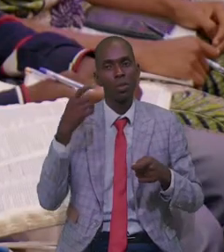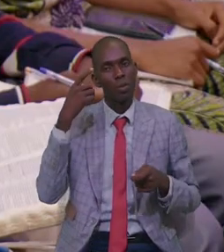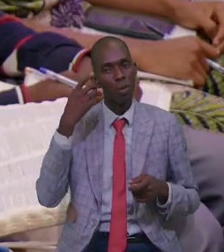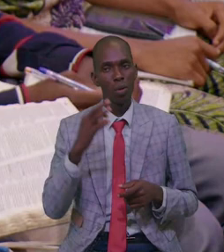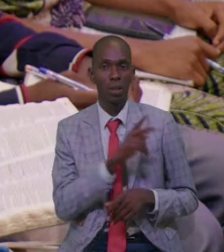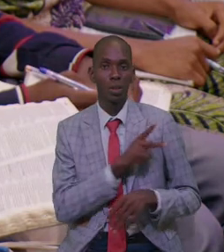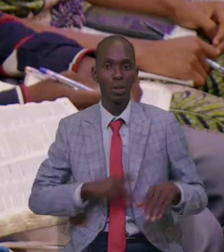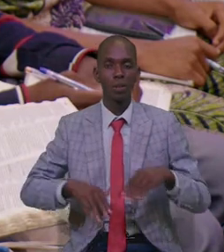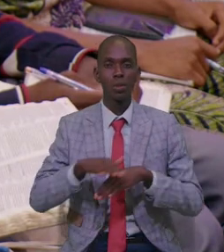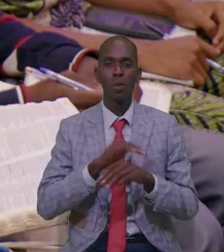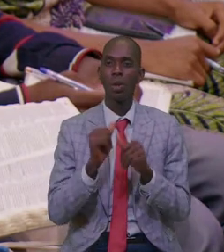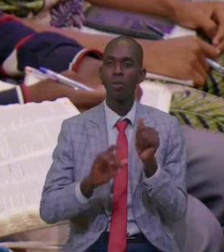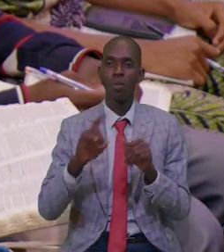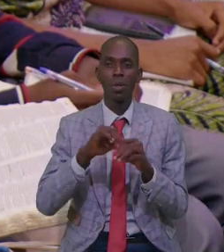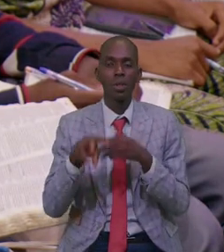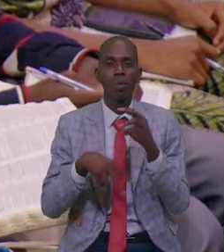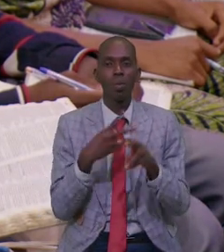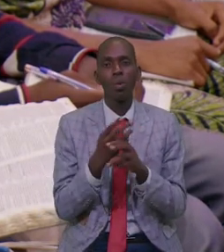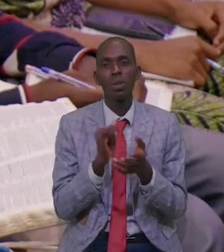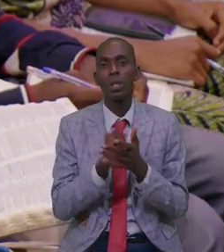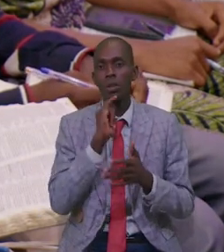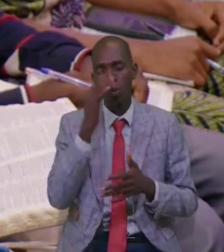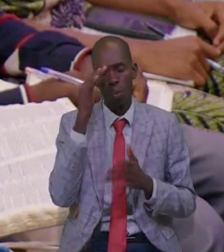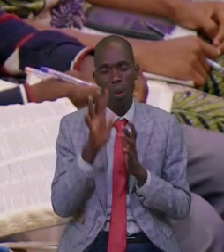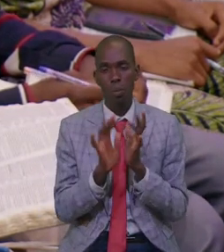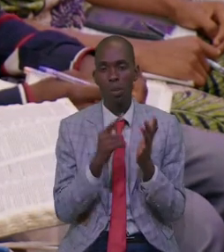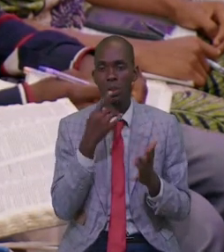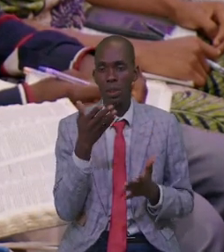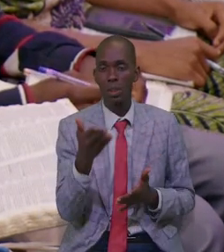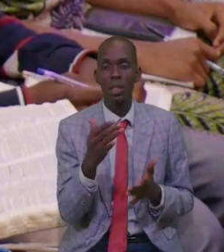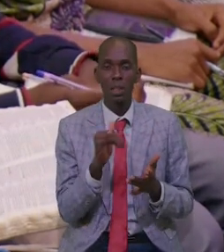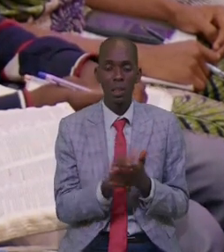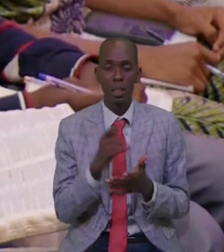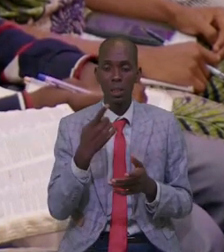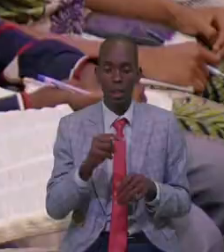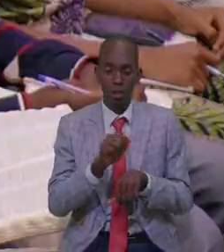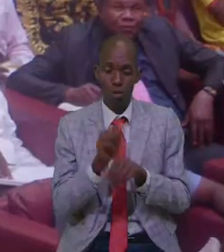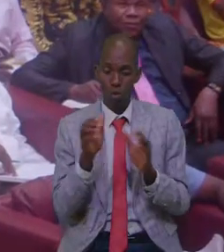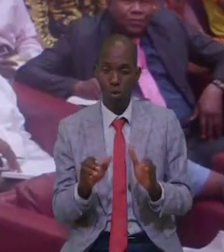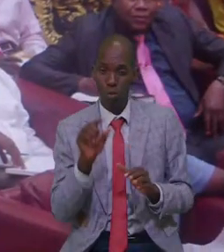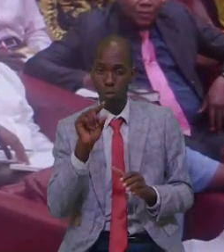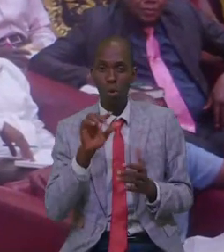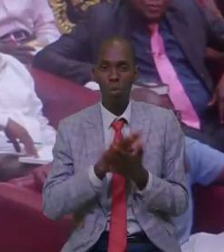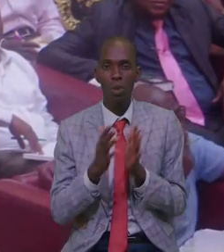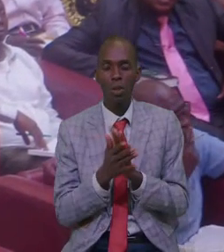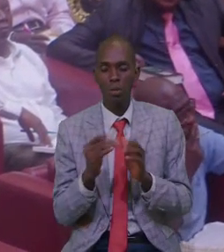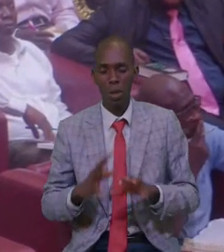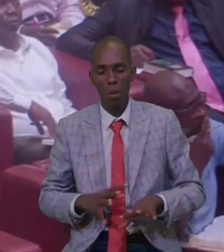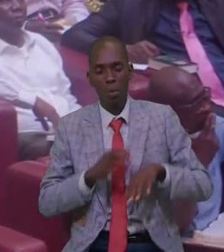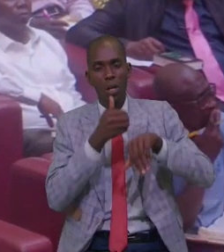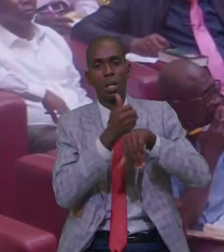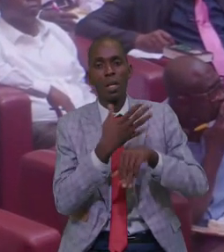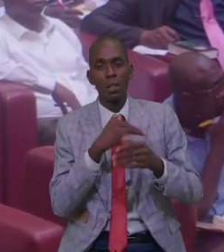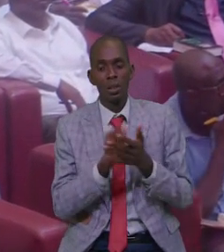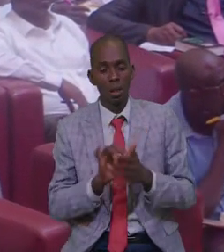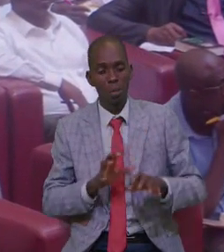why it says the stone became a mountain, and the mountain filled the whole earth, and he has a